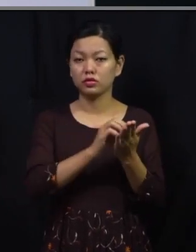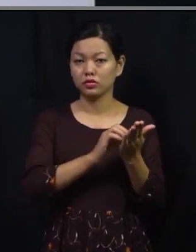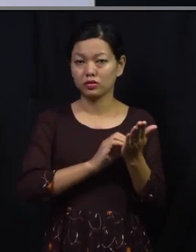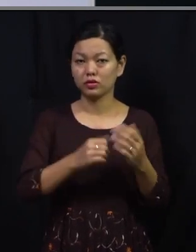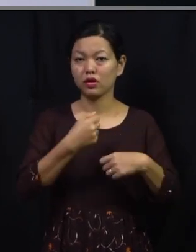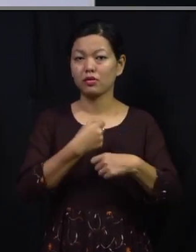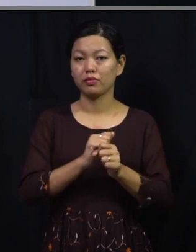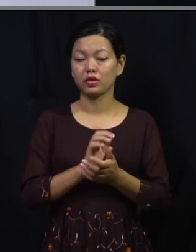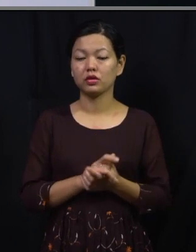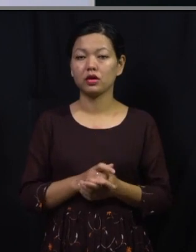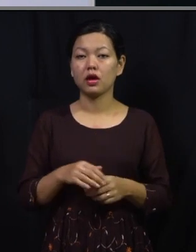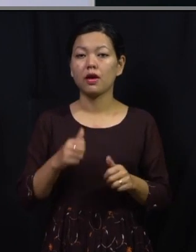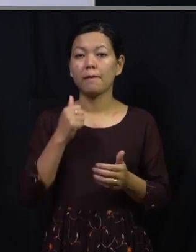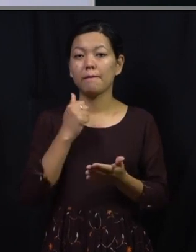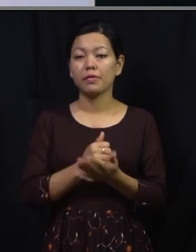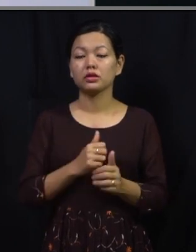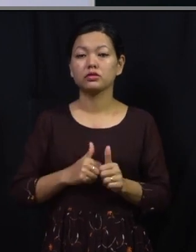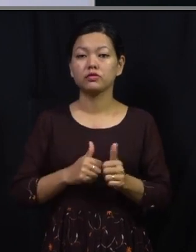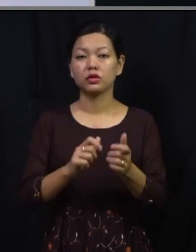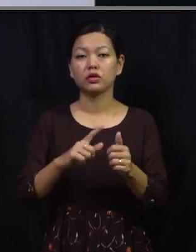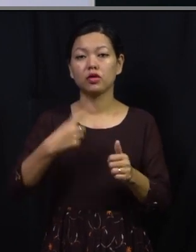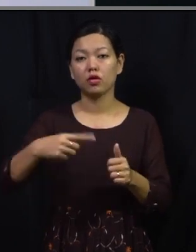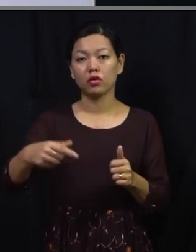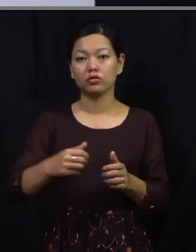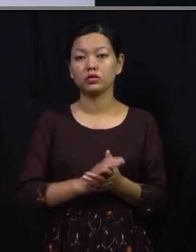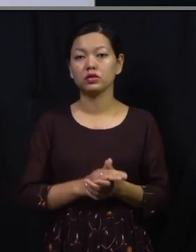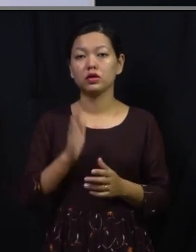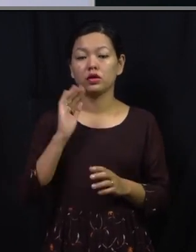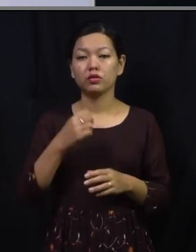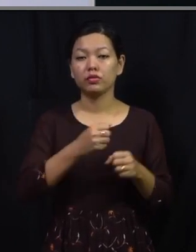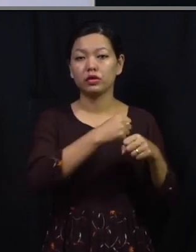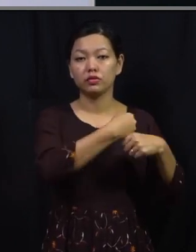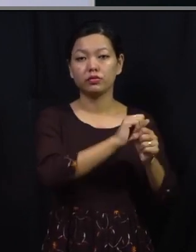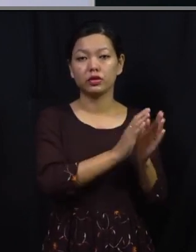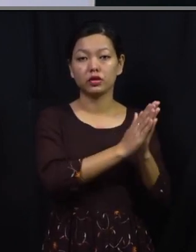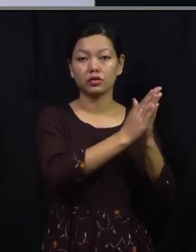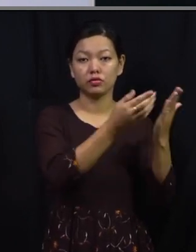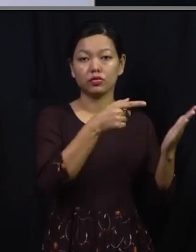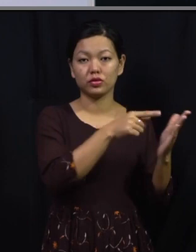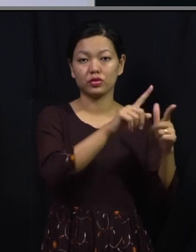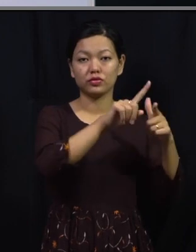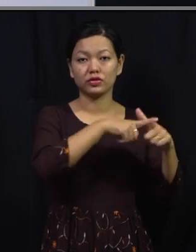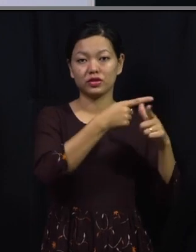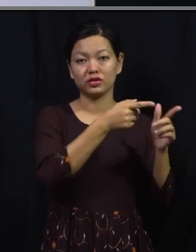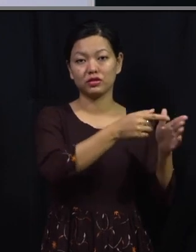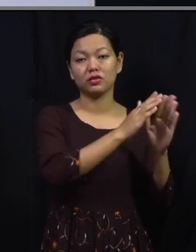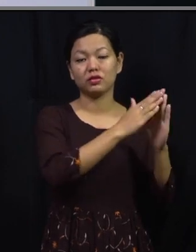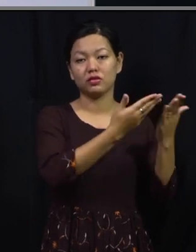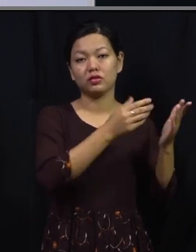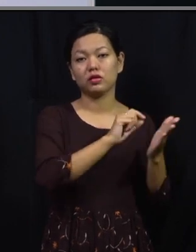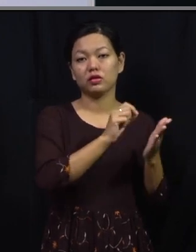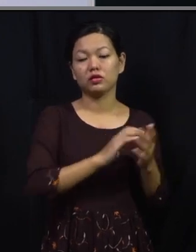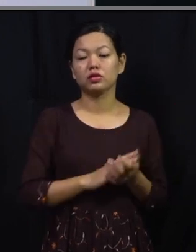you should follow while preparing the books of account in accounting. So remember these 5 steps. It is